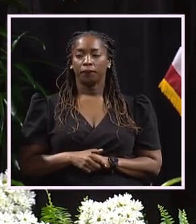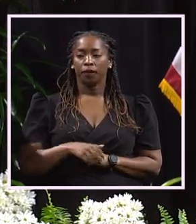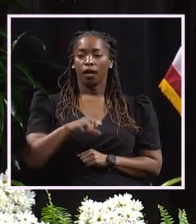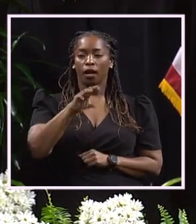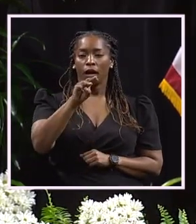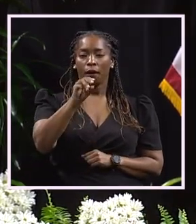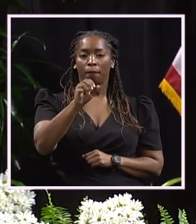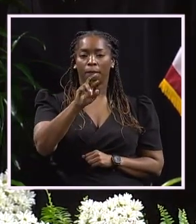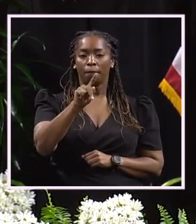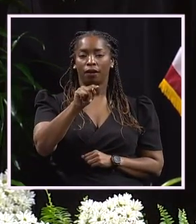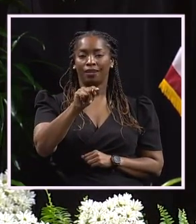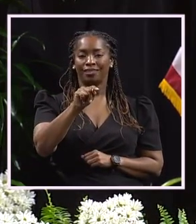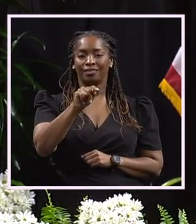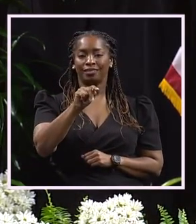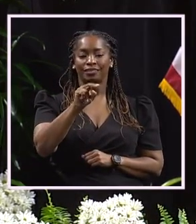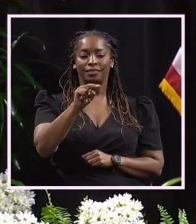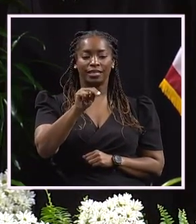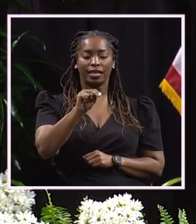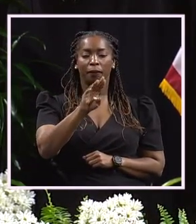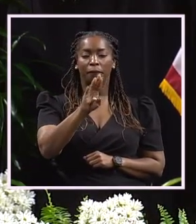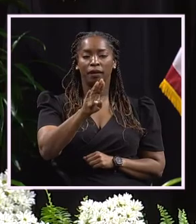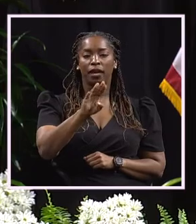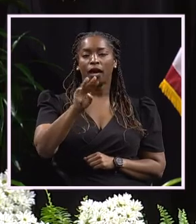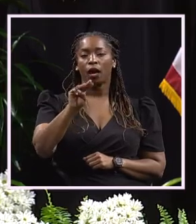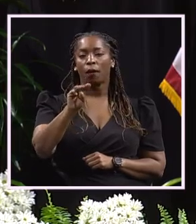Martin B. Morales IV.